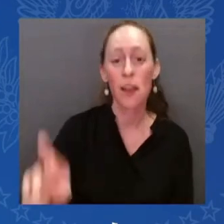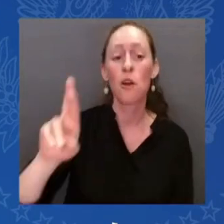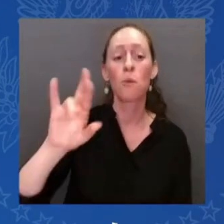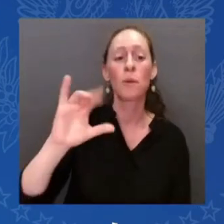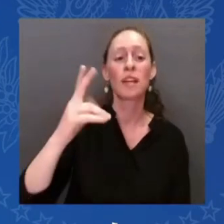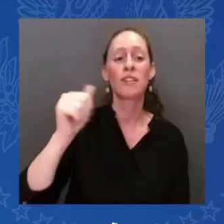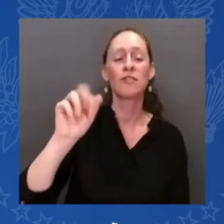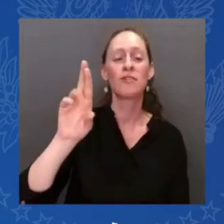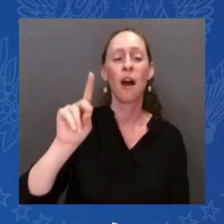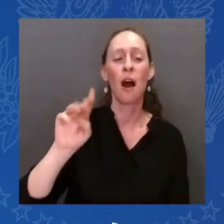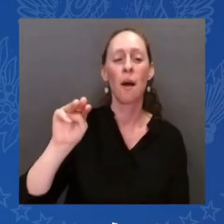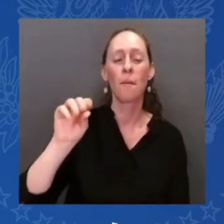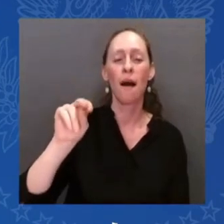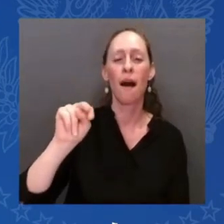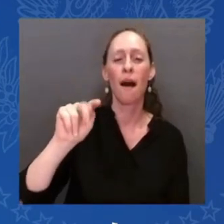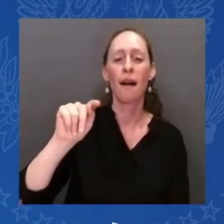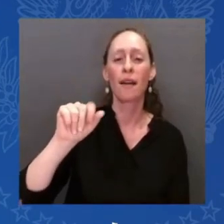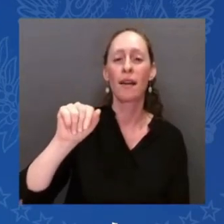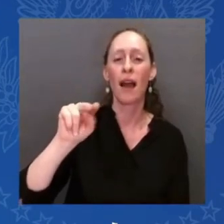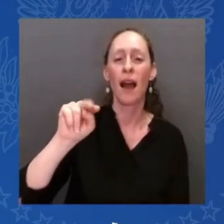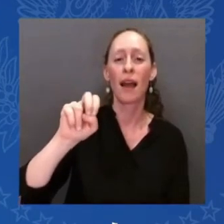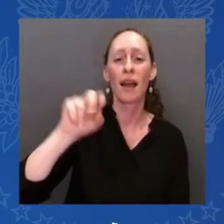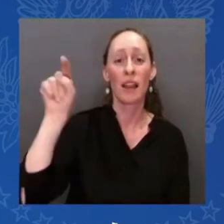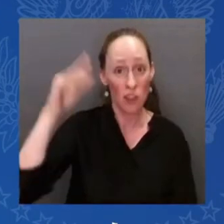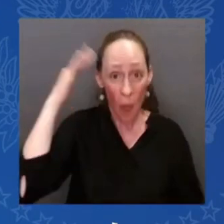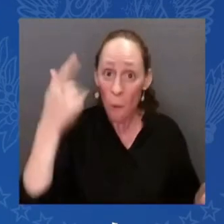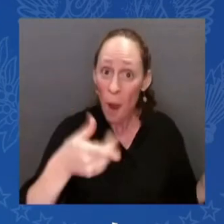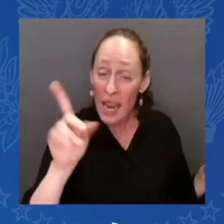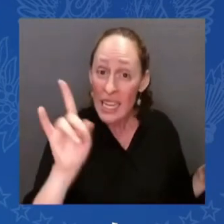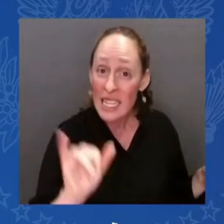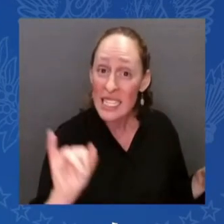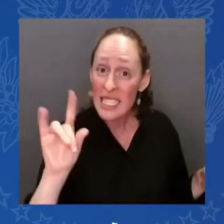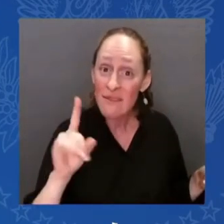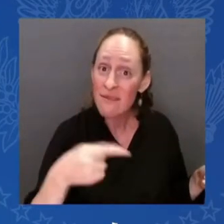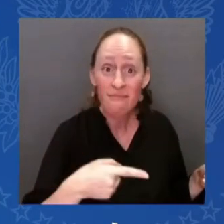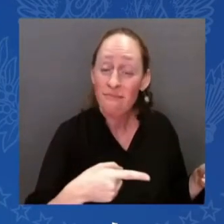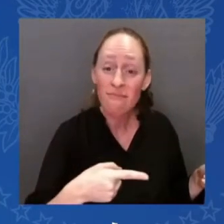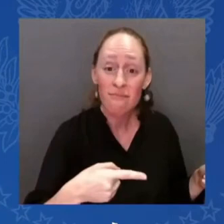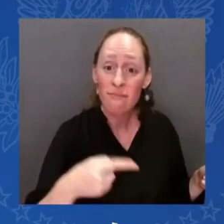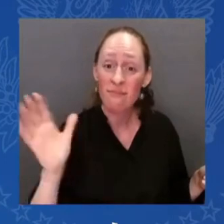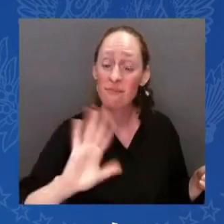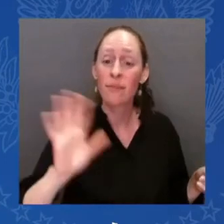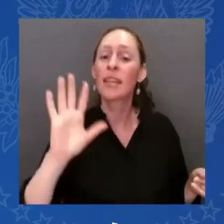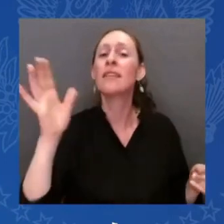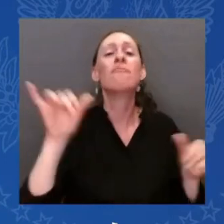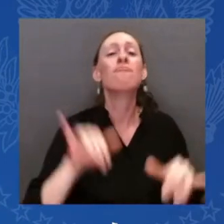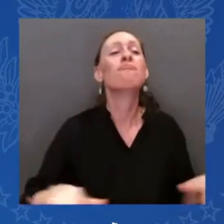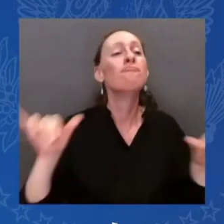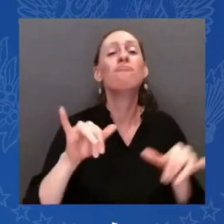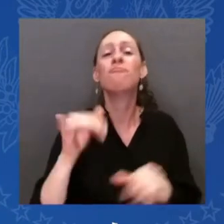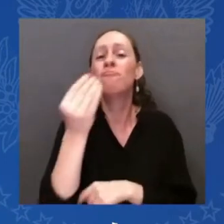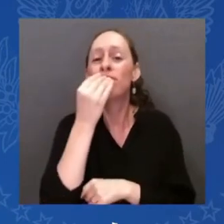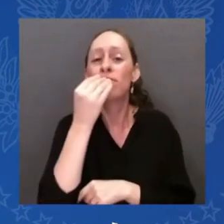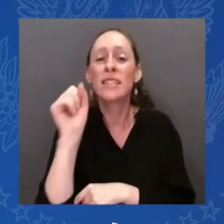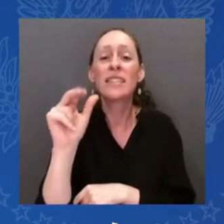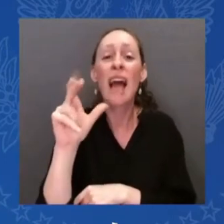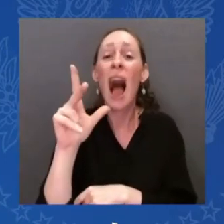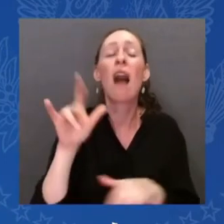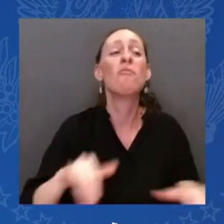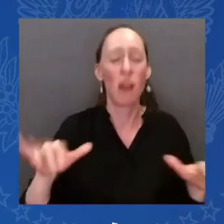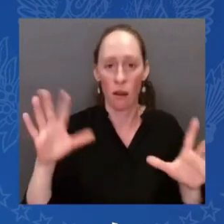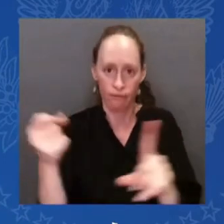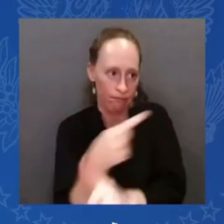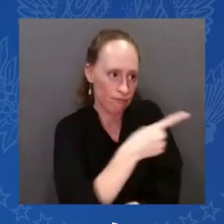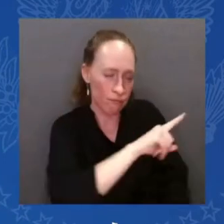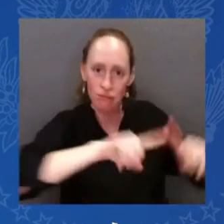help turn Flamin' Hot Cheetos into a multi-billion dollar brand